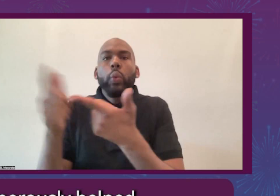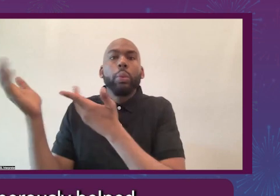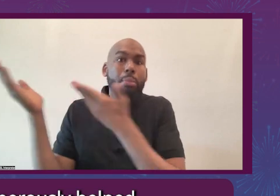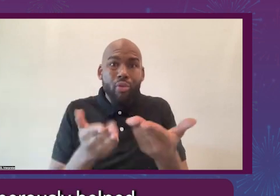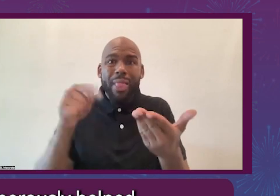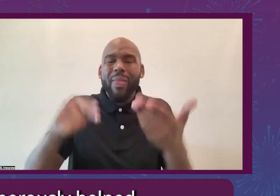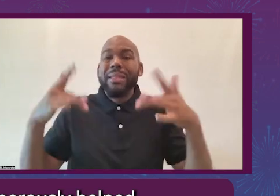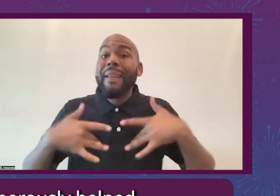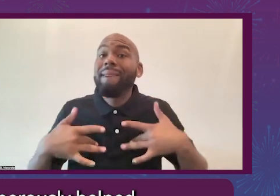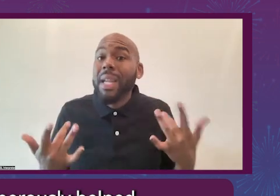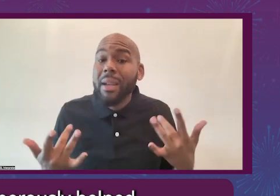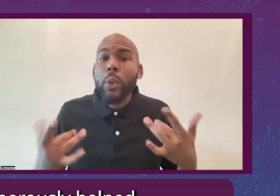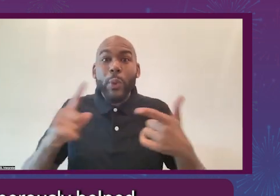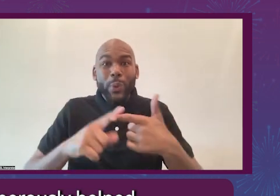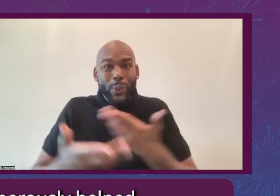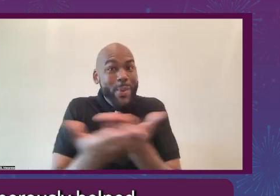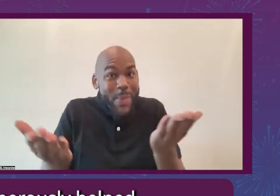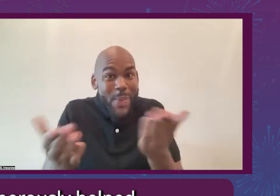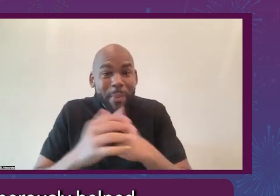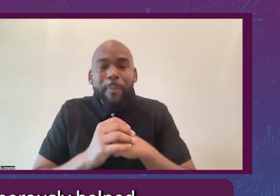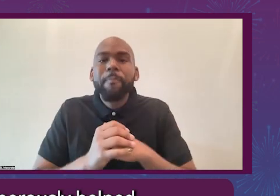bring this event to you.